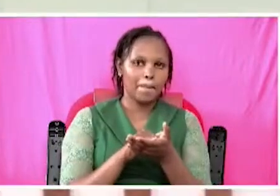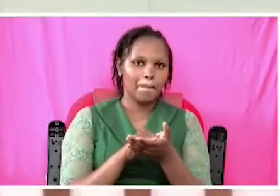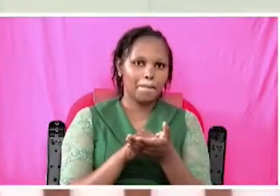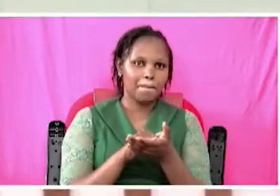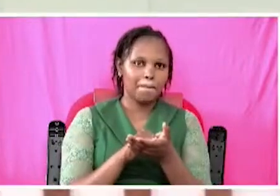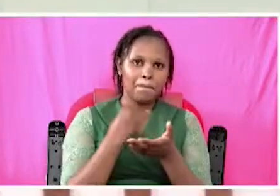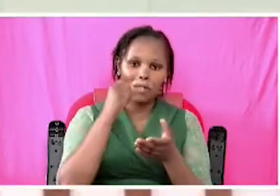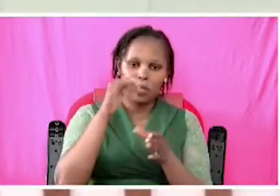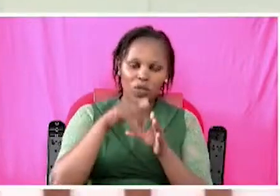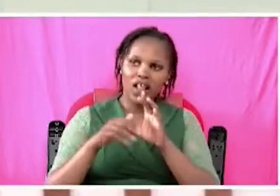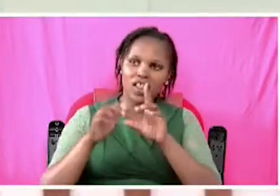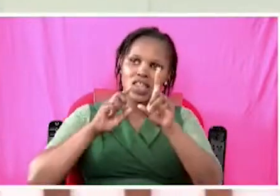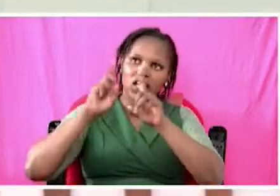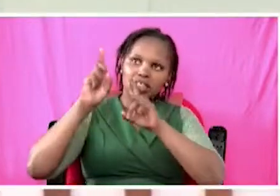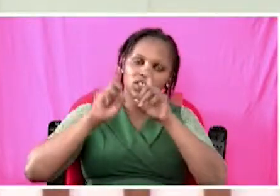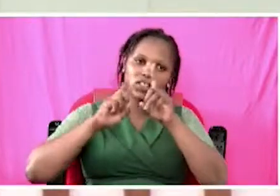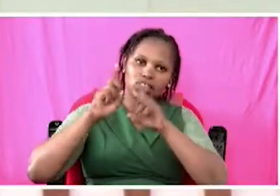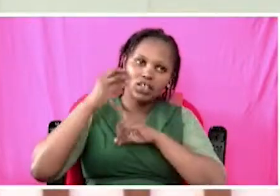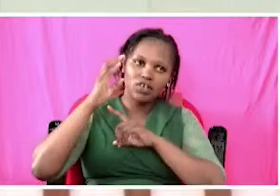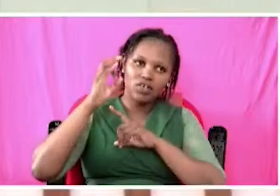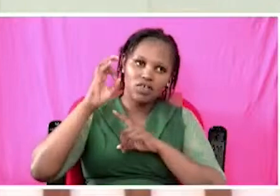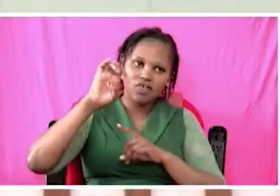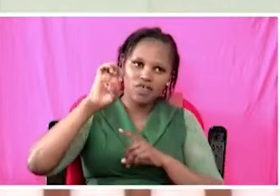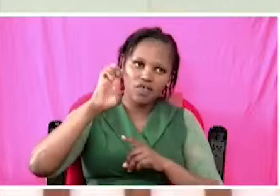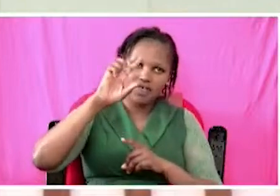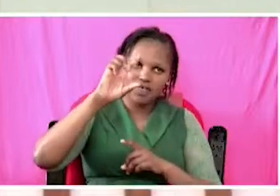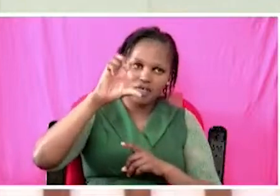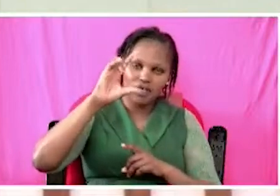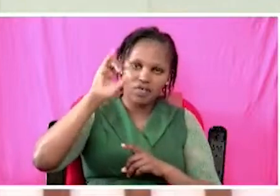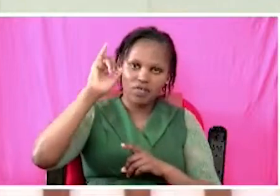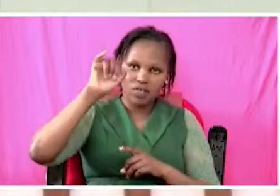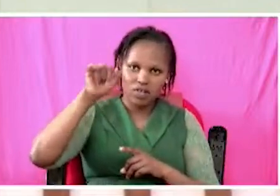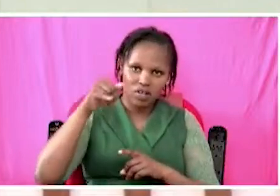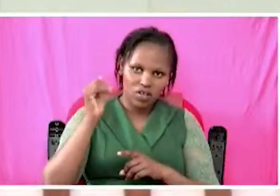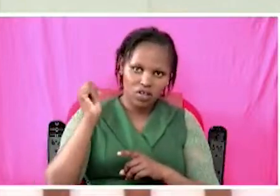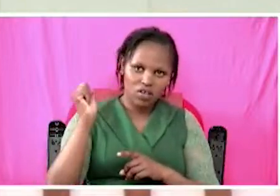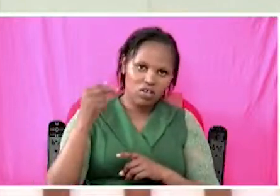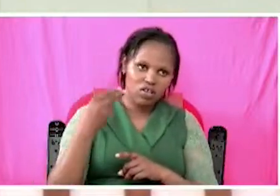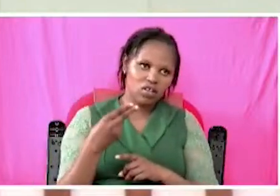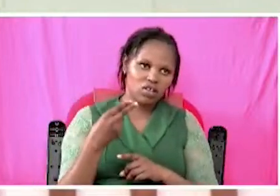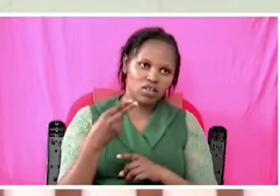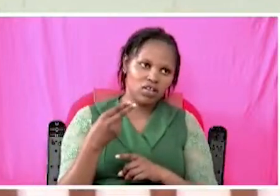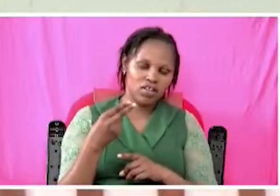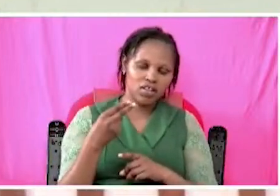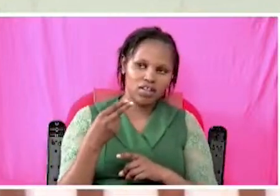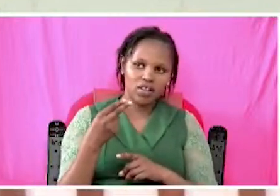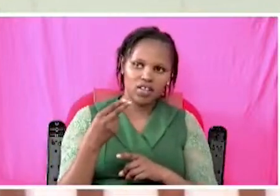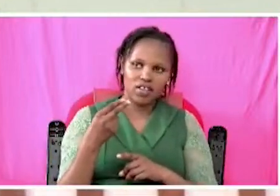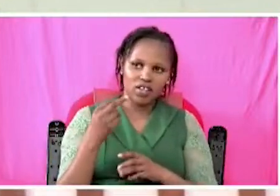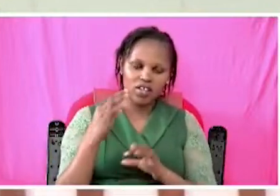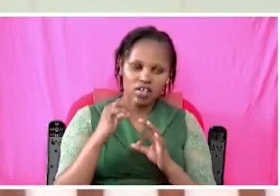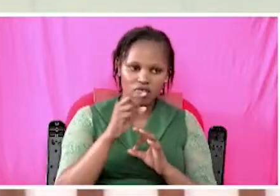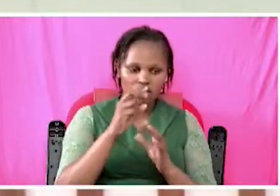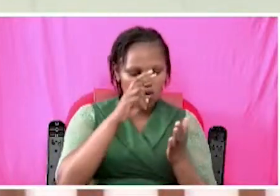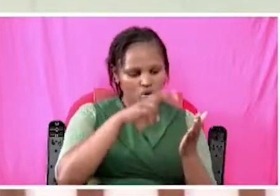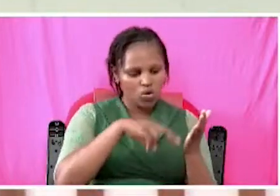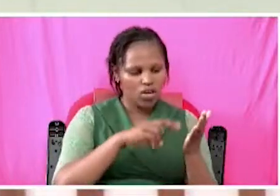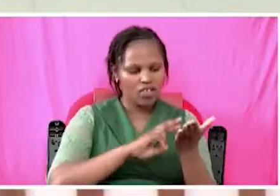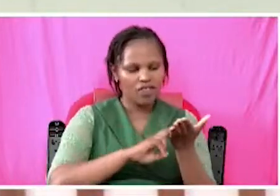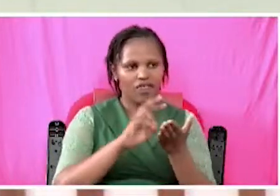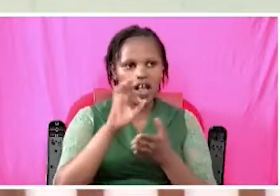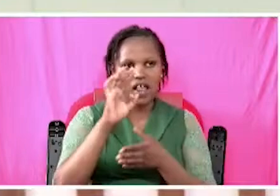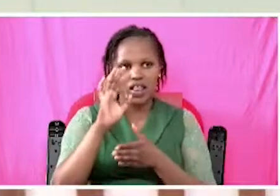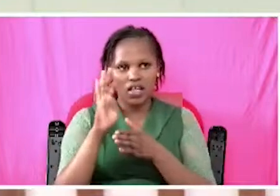in the journey of Elijah in going downwards, he actually isolates himself. If you read verses 3 and